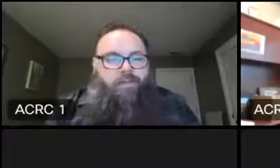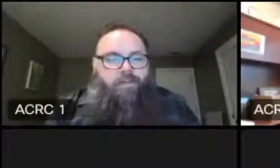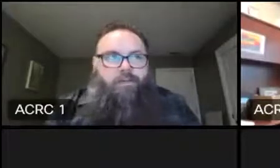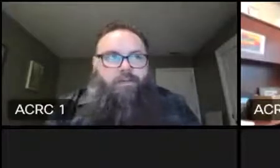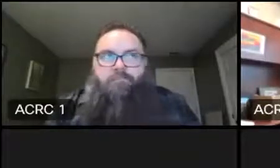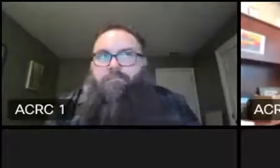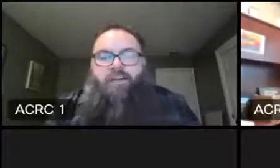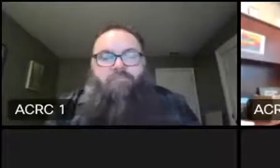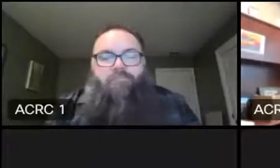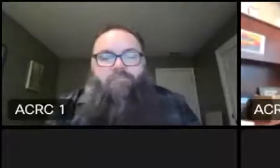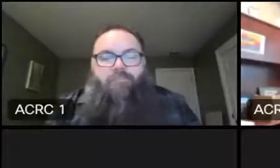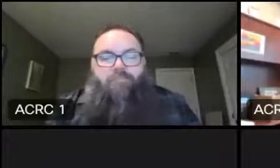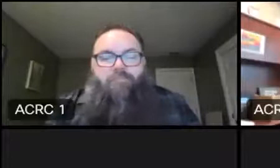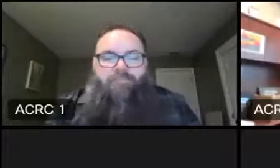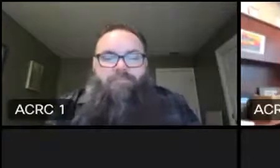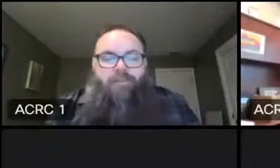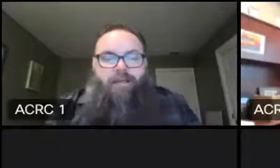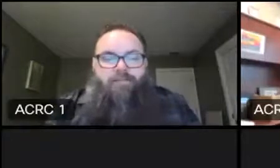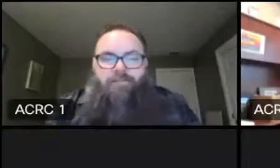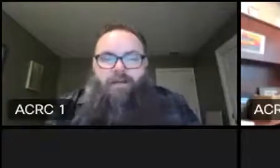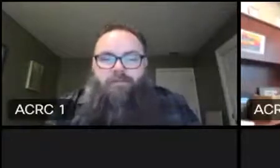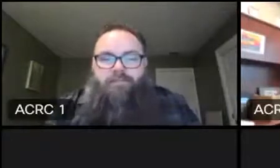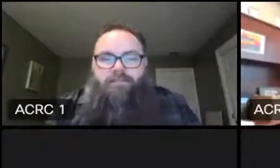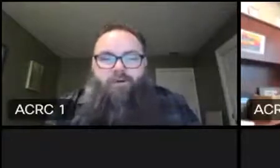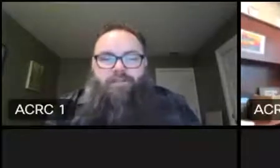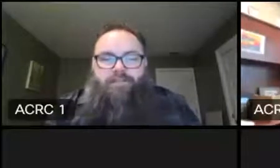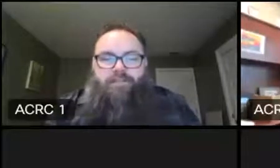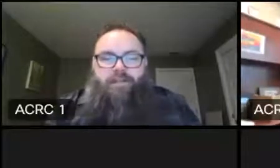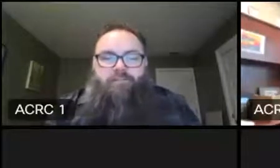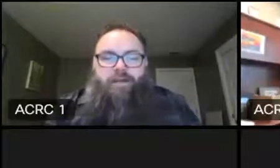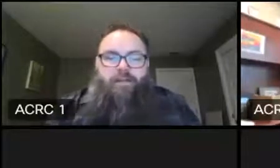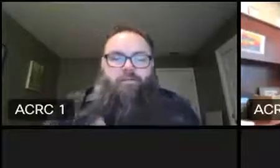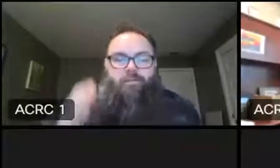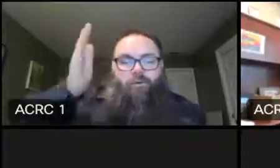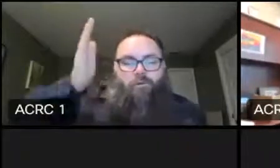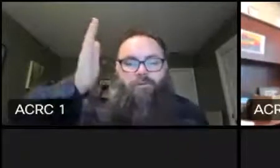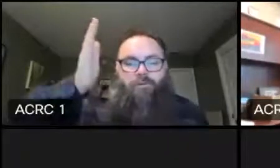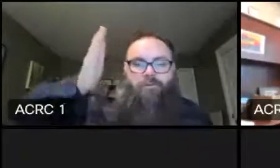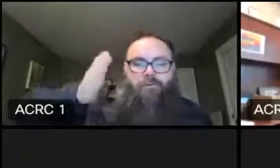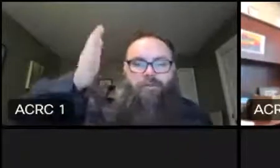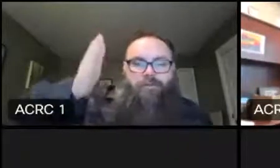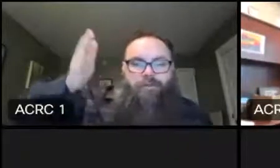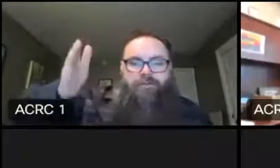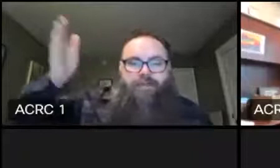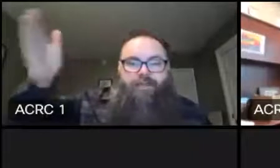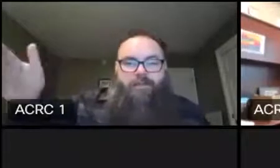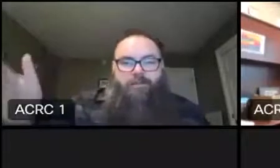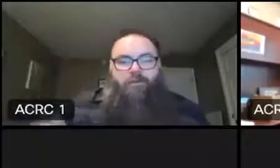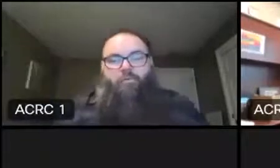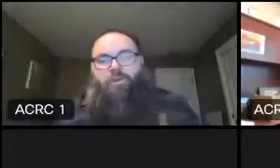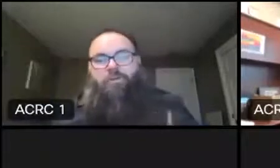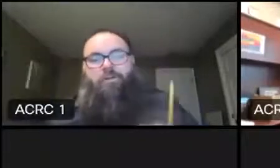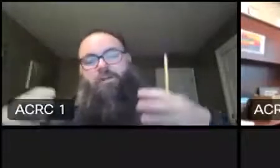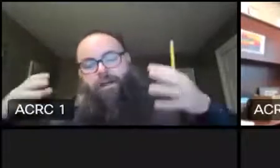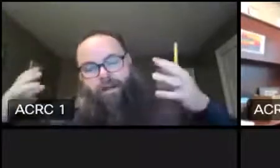you more than 5 minutes, 10 minutes maybe to fill out. There's not a ton of questions in there, but we're hoping to get some good year-to-year data